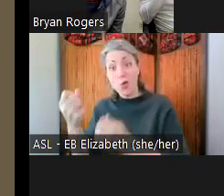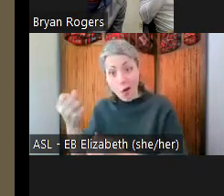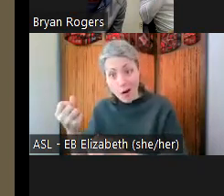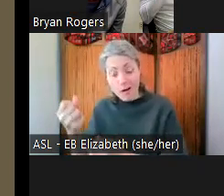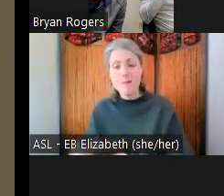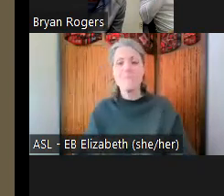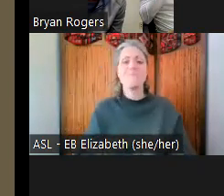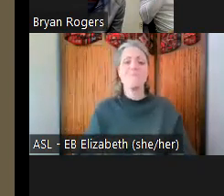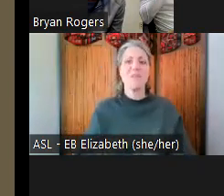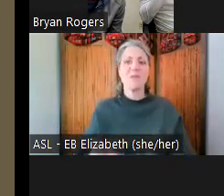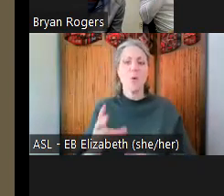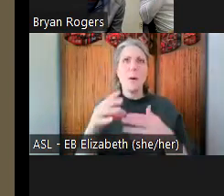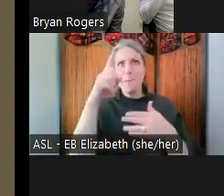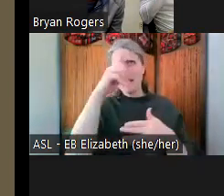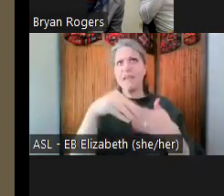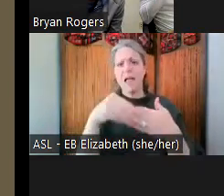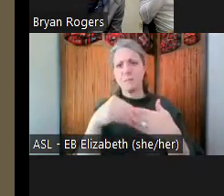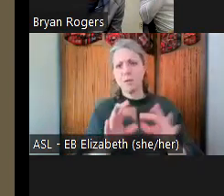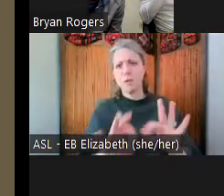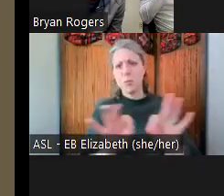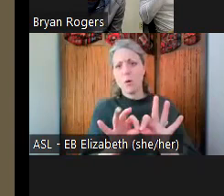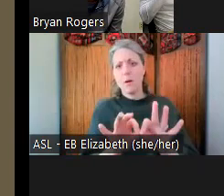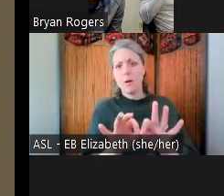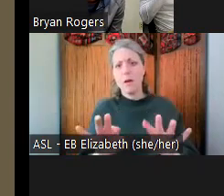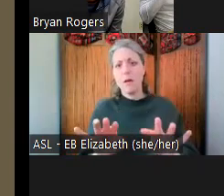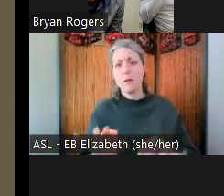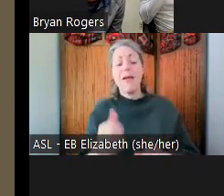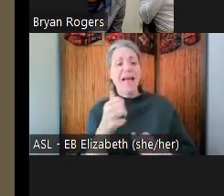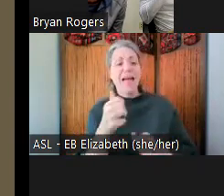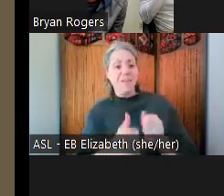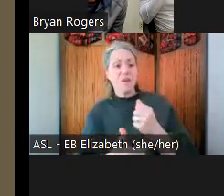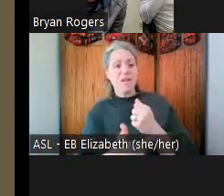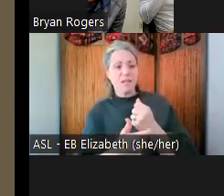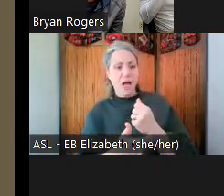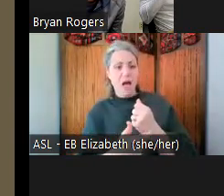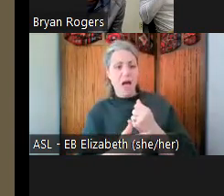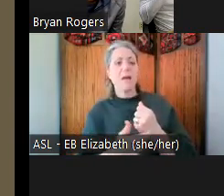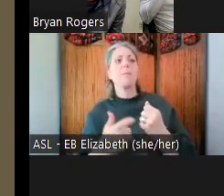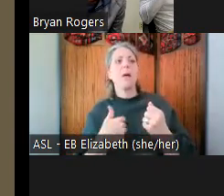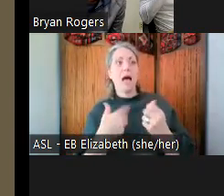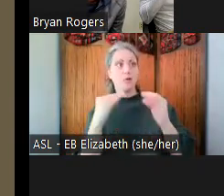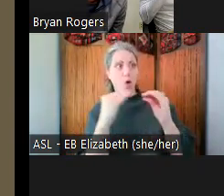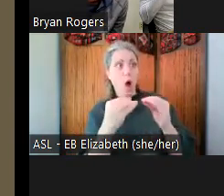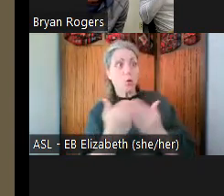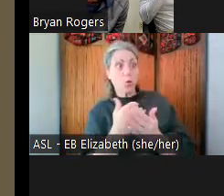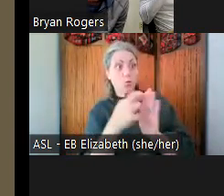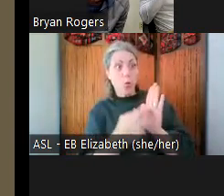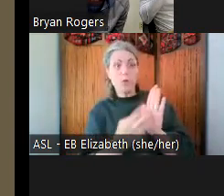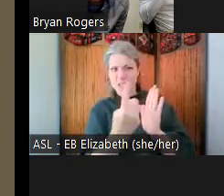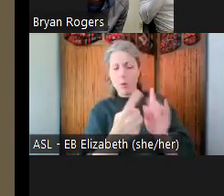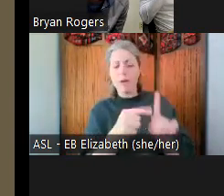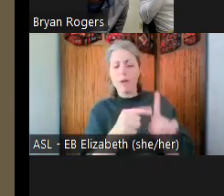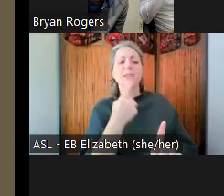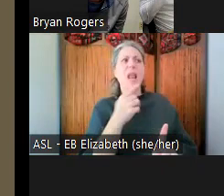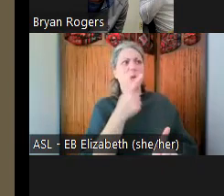time I taught him something new, he'd say, "Can I pull over and can you tell me the rule for that?" If most of you